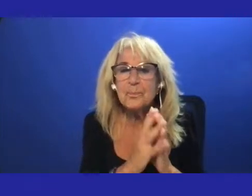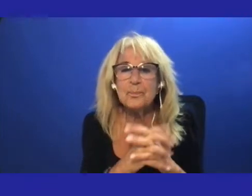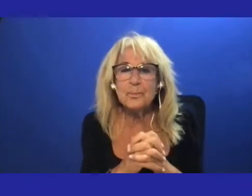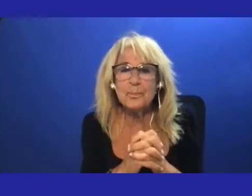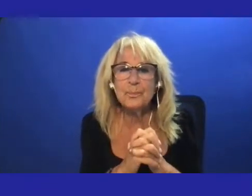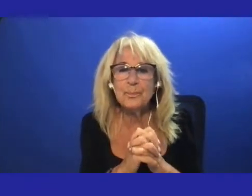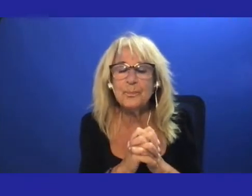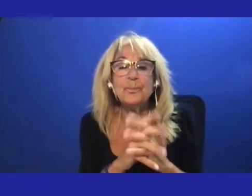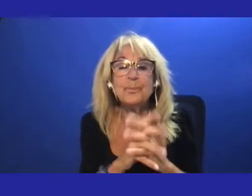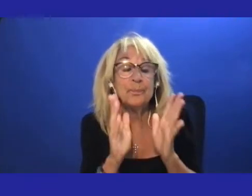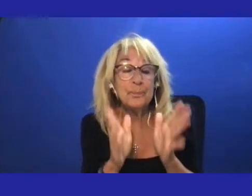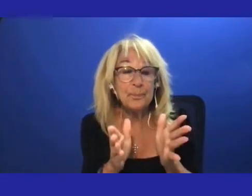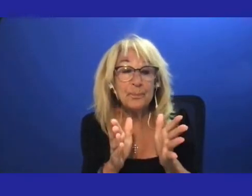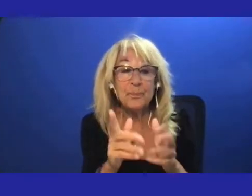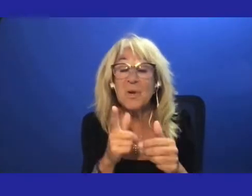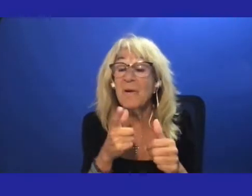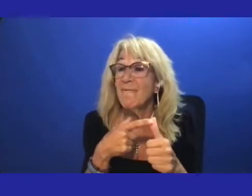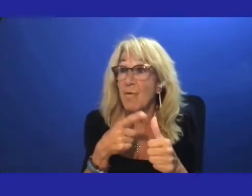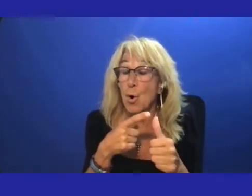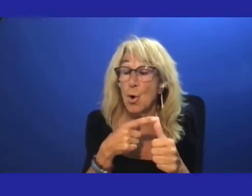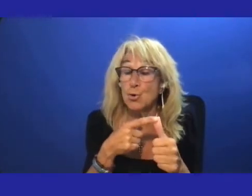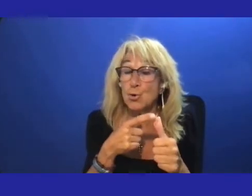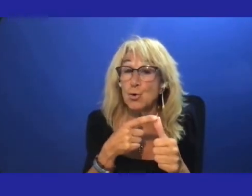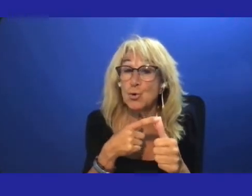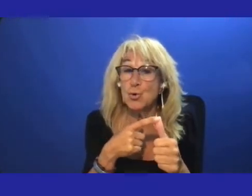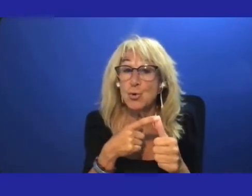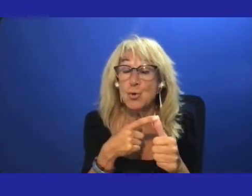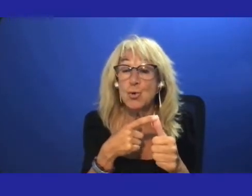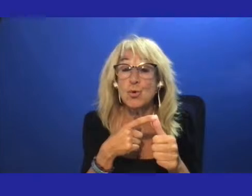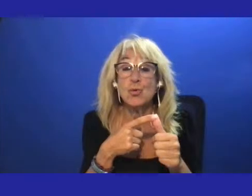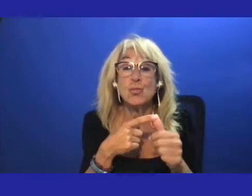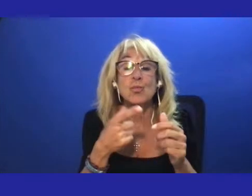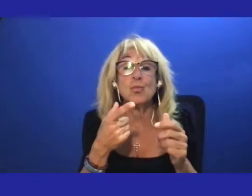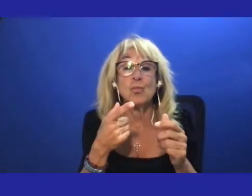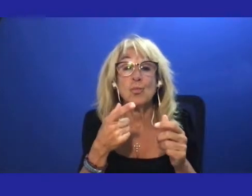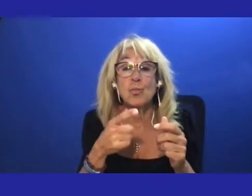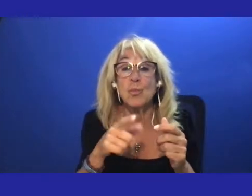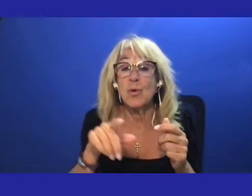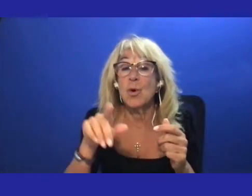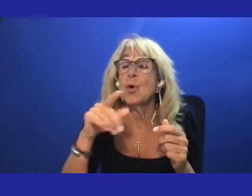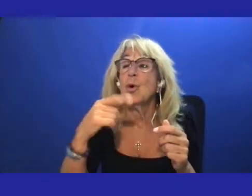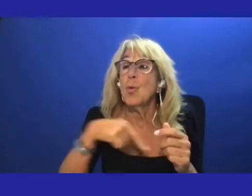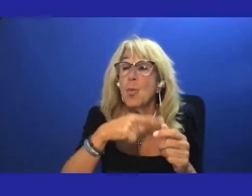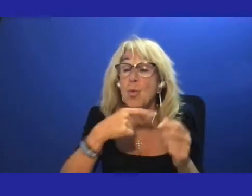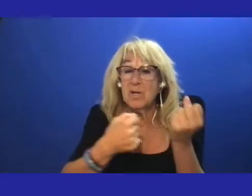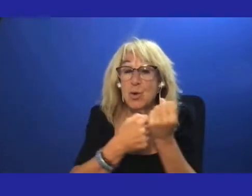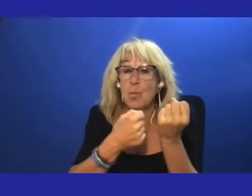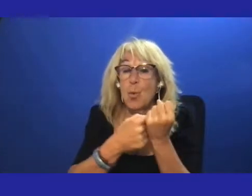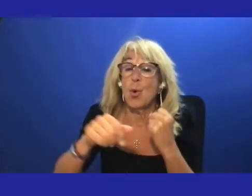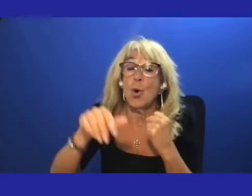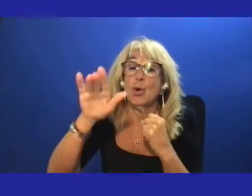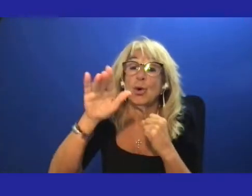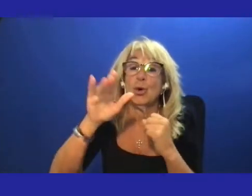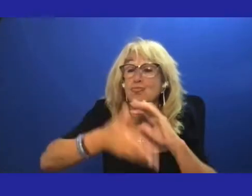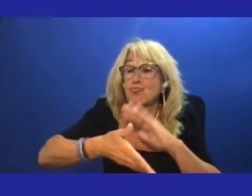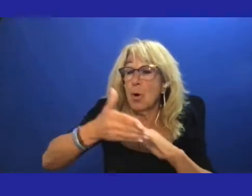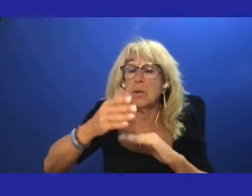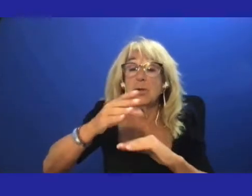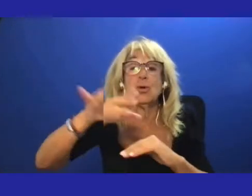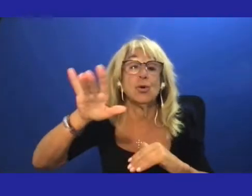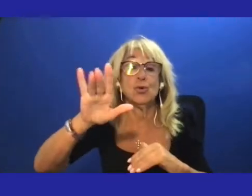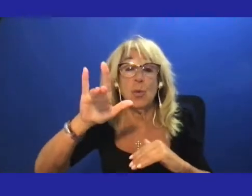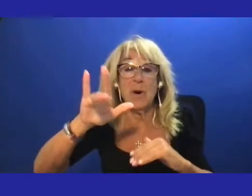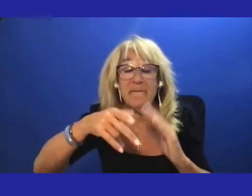So first and foremost, we run and support 25 programs throughout our system, focusing on things